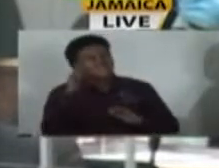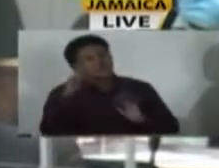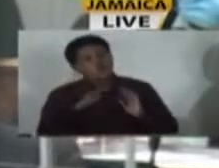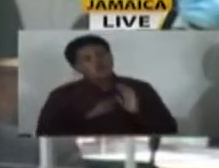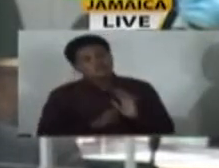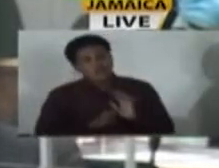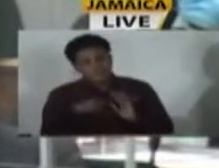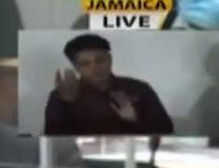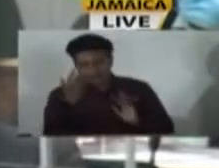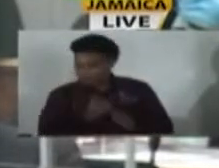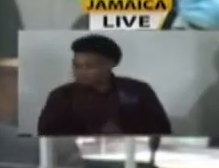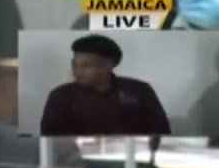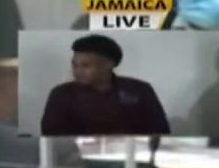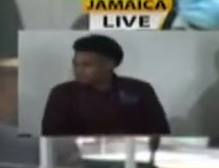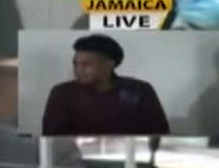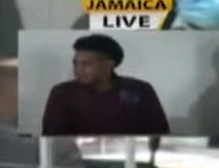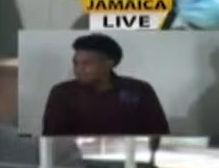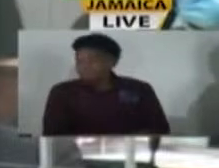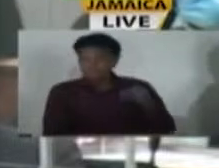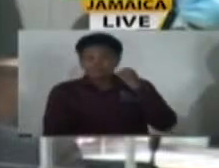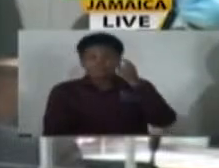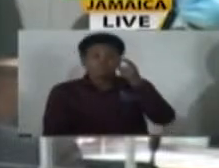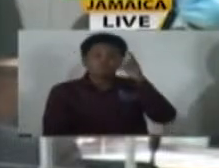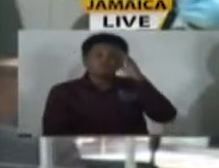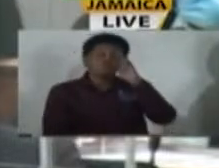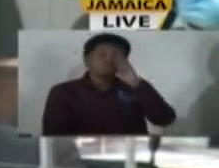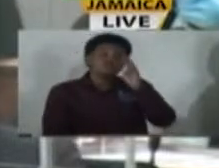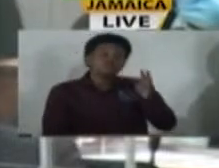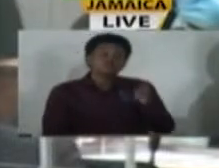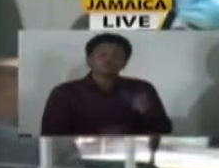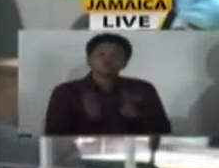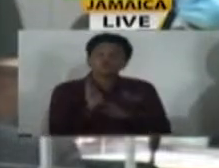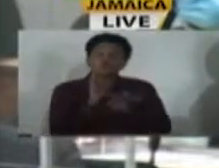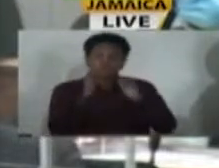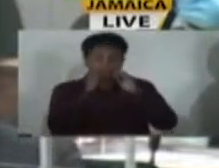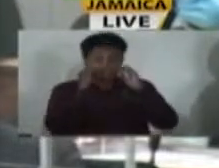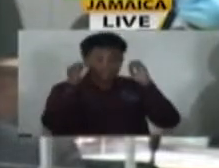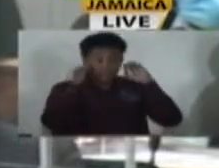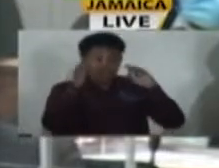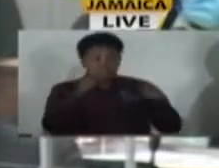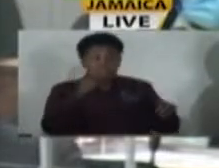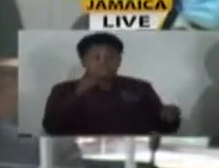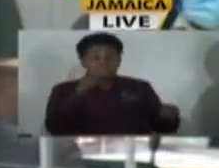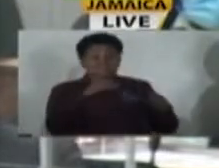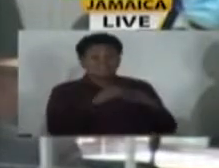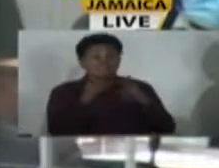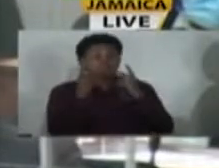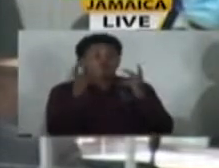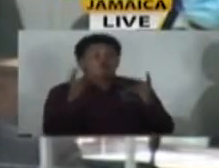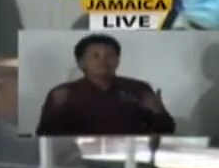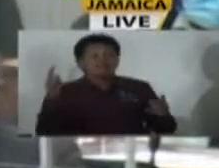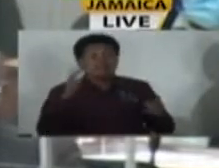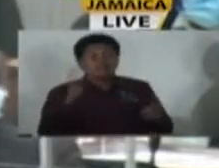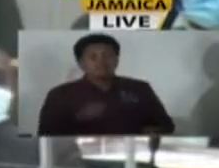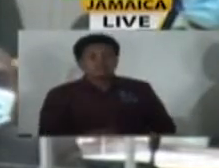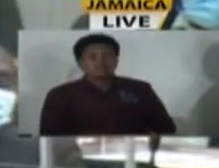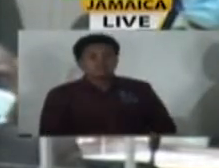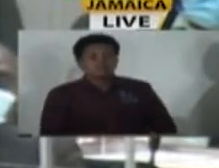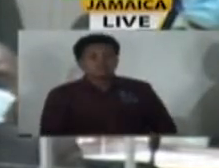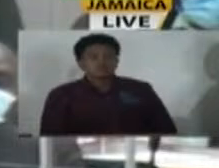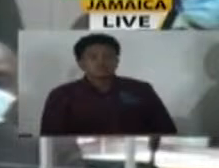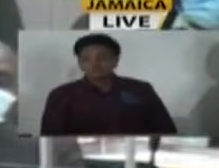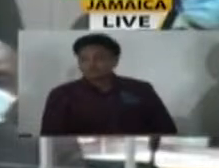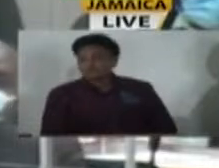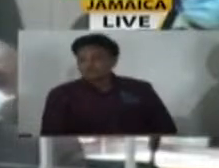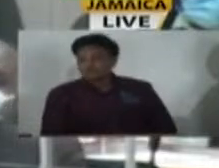example, if you fail to wear a mask in public, do